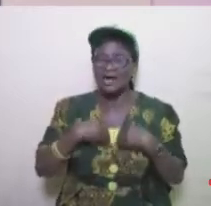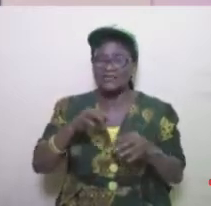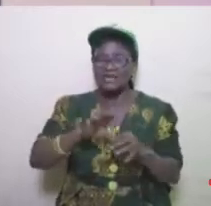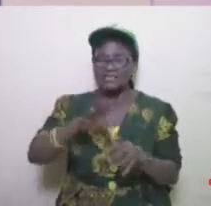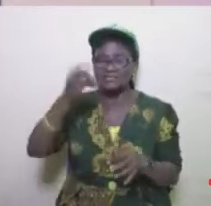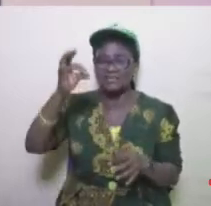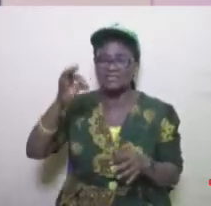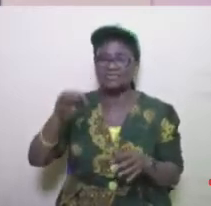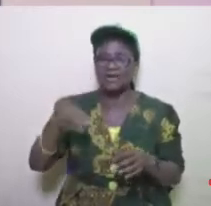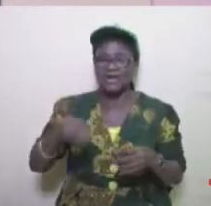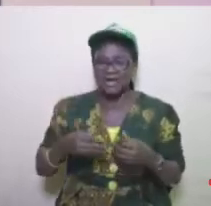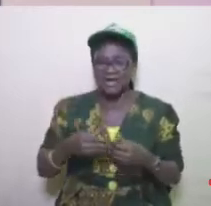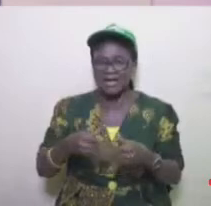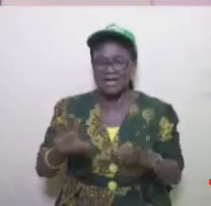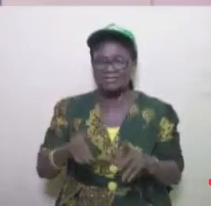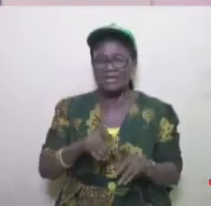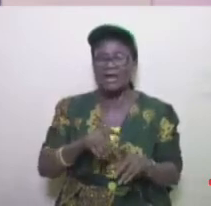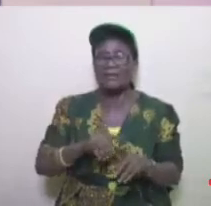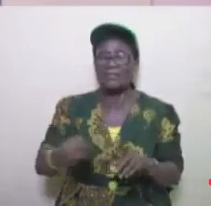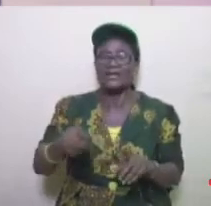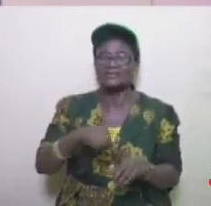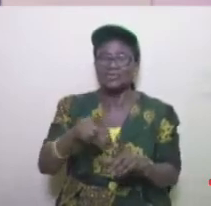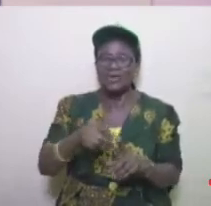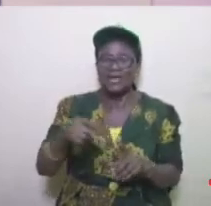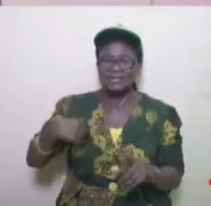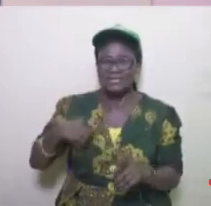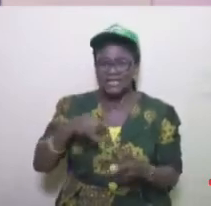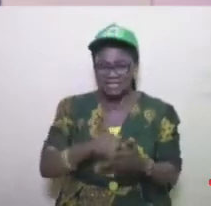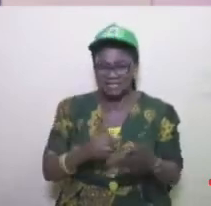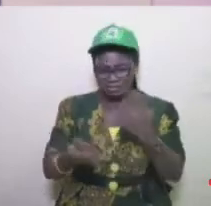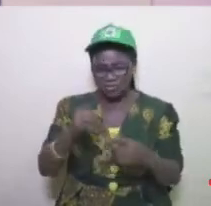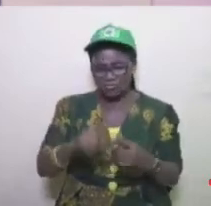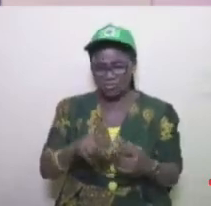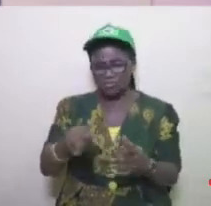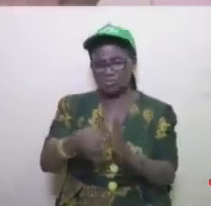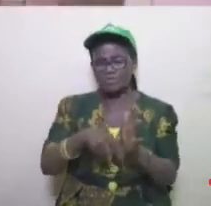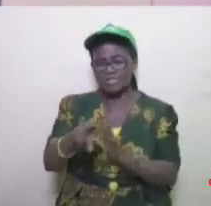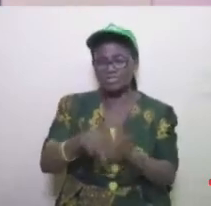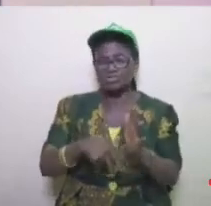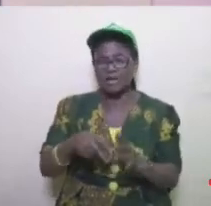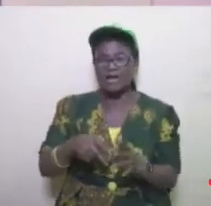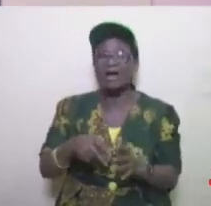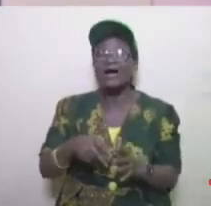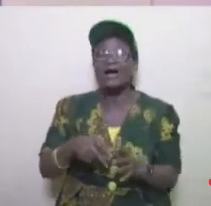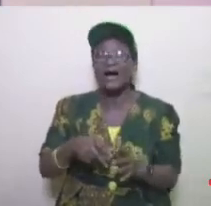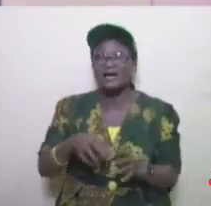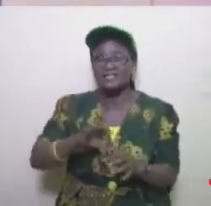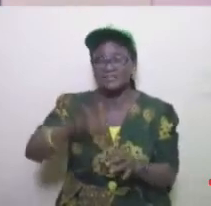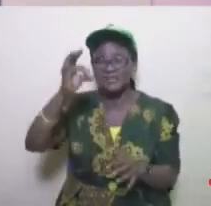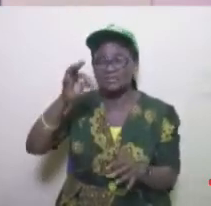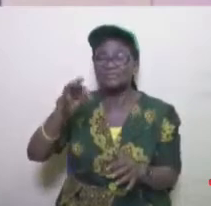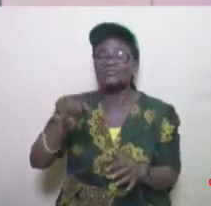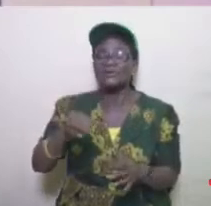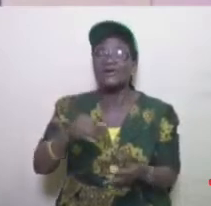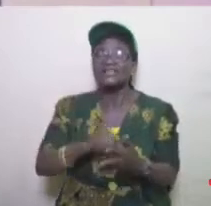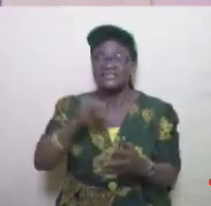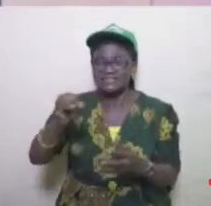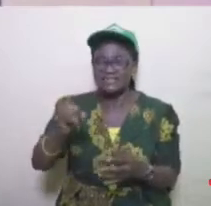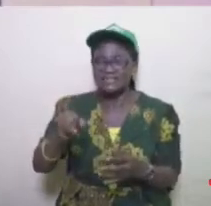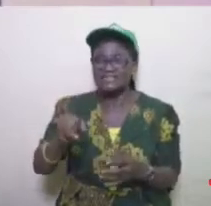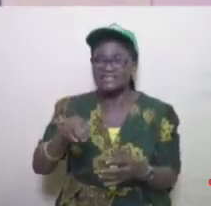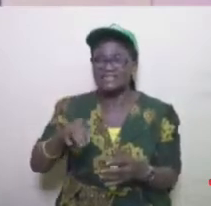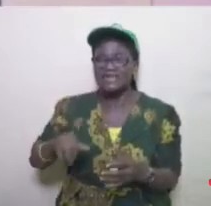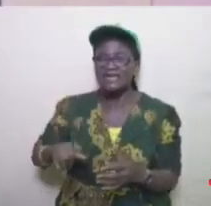laws. But when it comes to spiritual principle, it's eternal. And what works